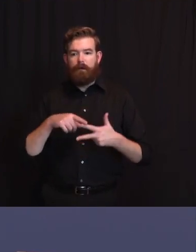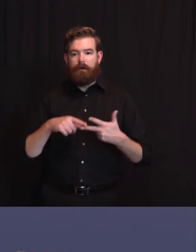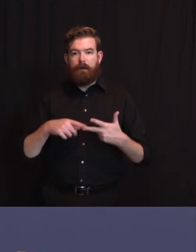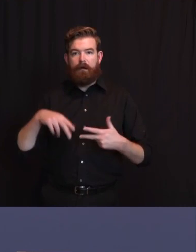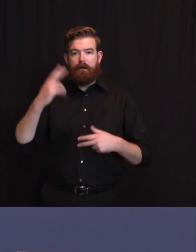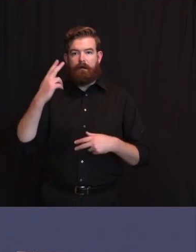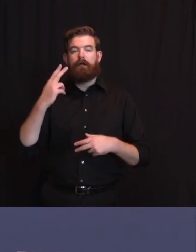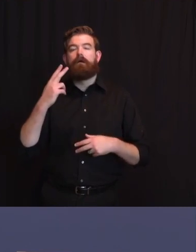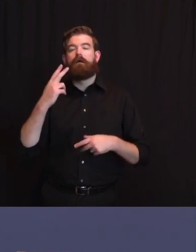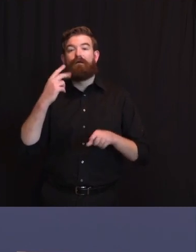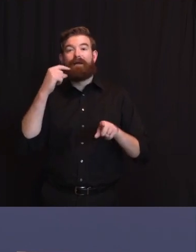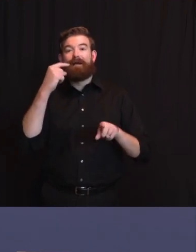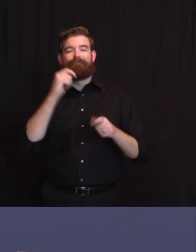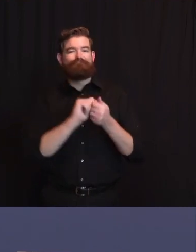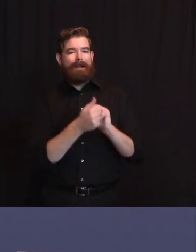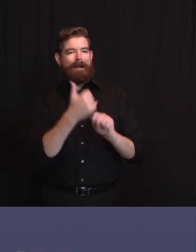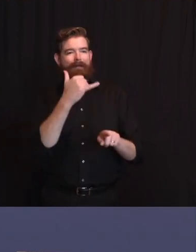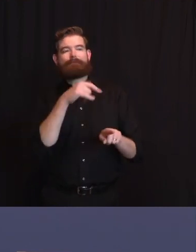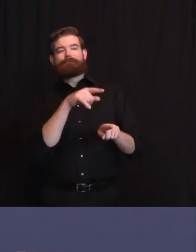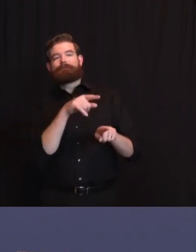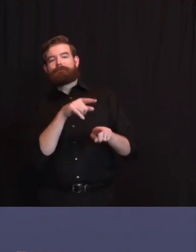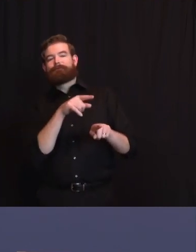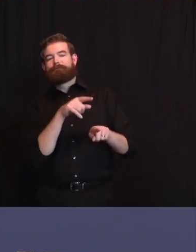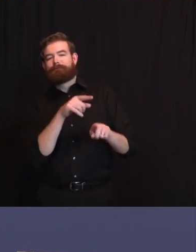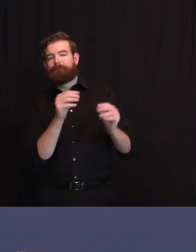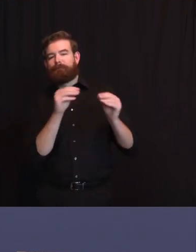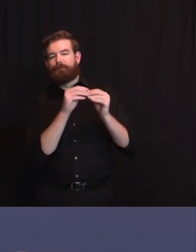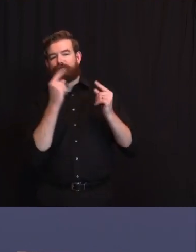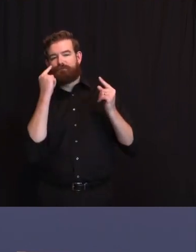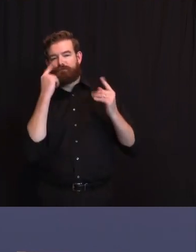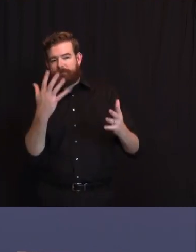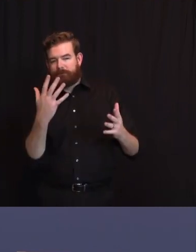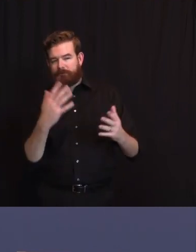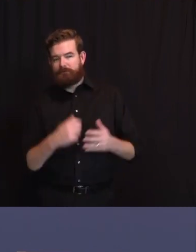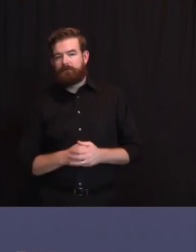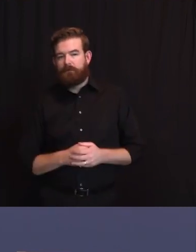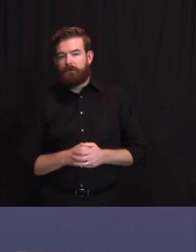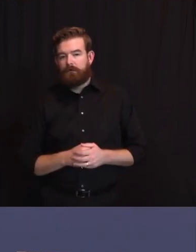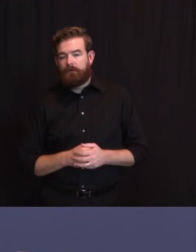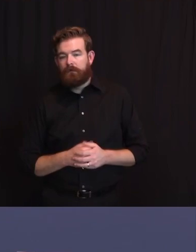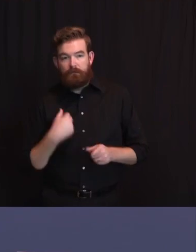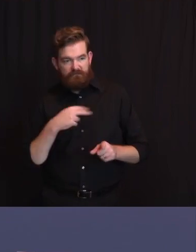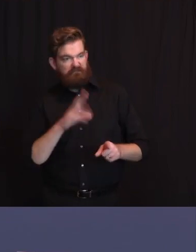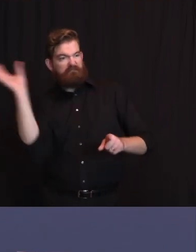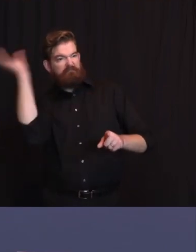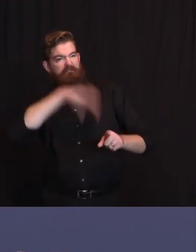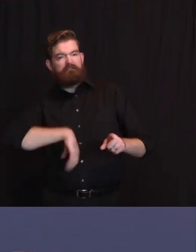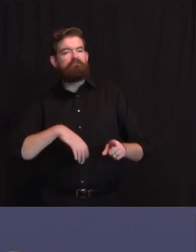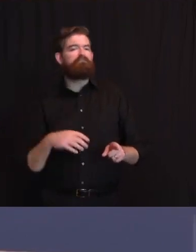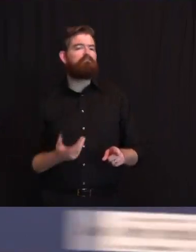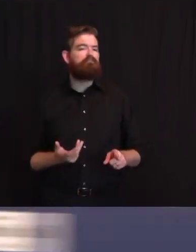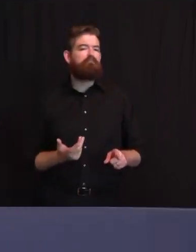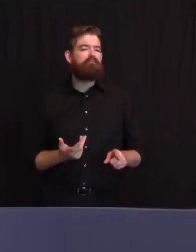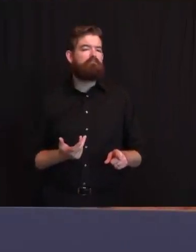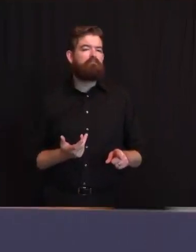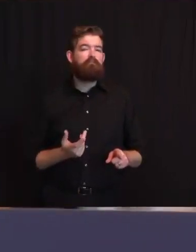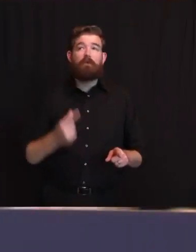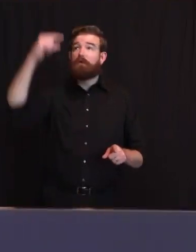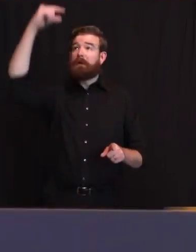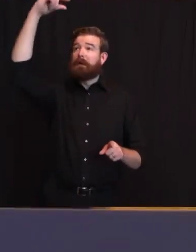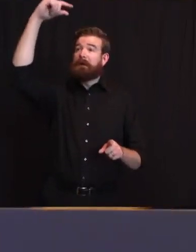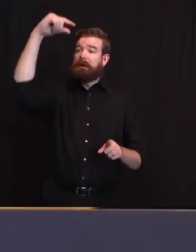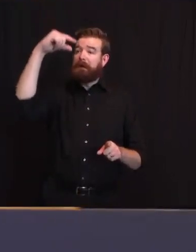that looks particularly unusual. The good news is that we're all, green and yellow right now. Yeah. I mean, I'm not trying to rattle